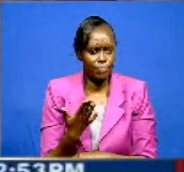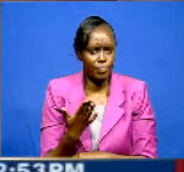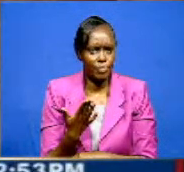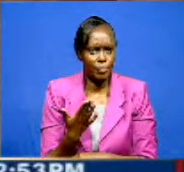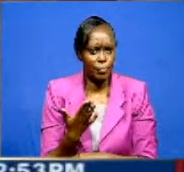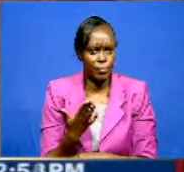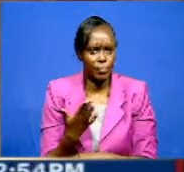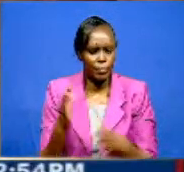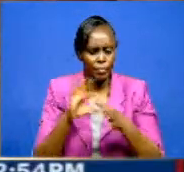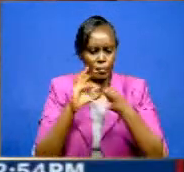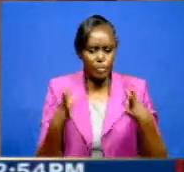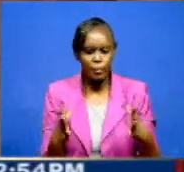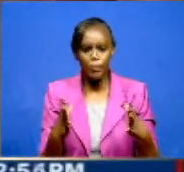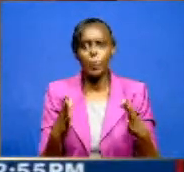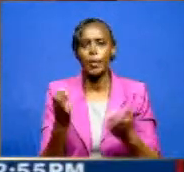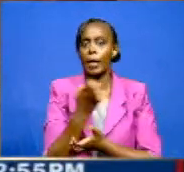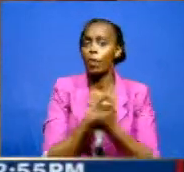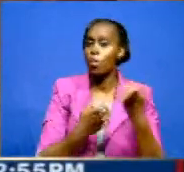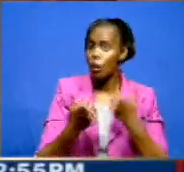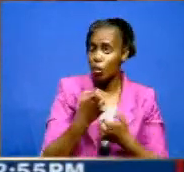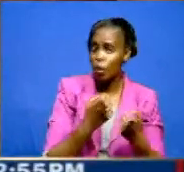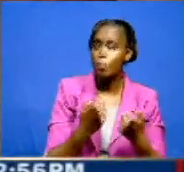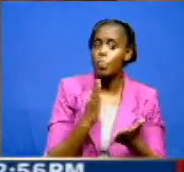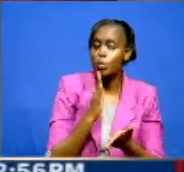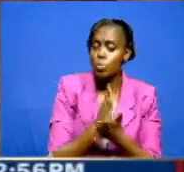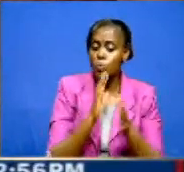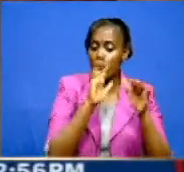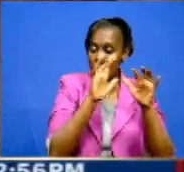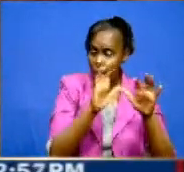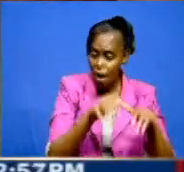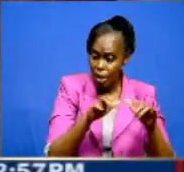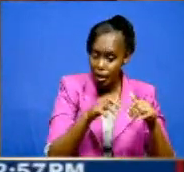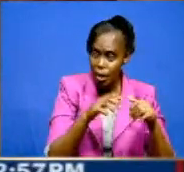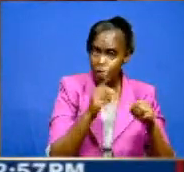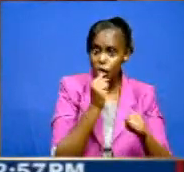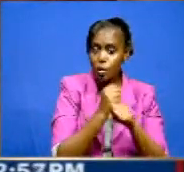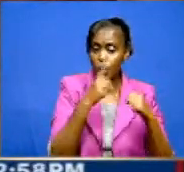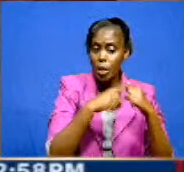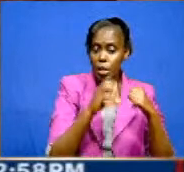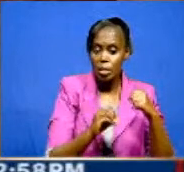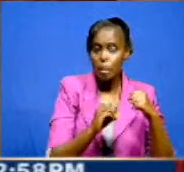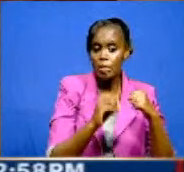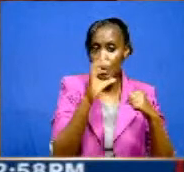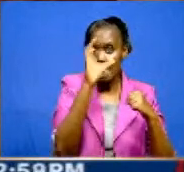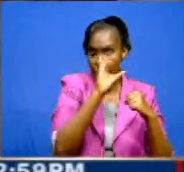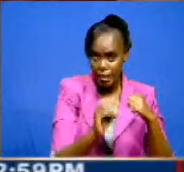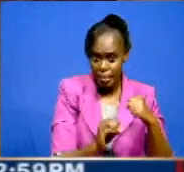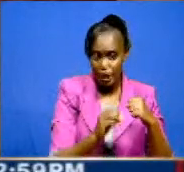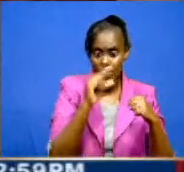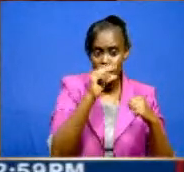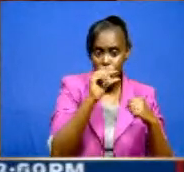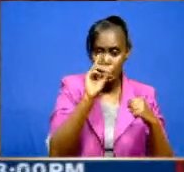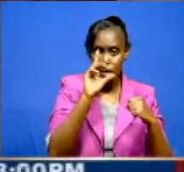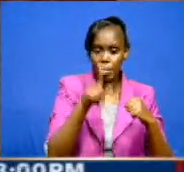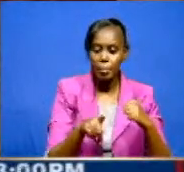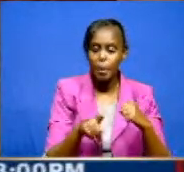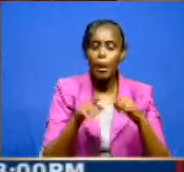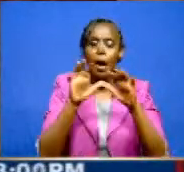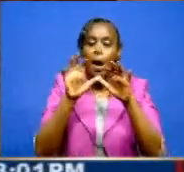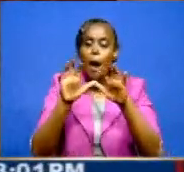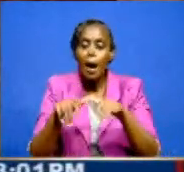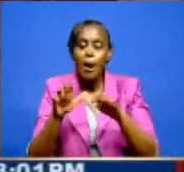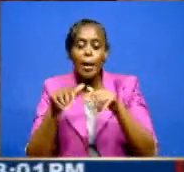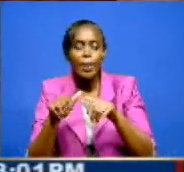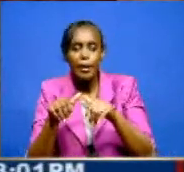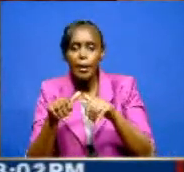in economics, that despite agriculture doing 60% of GDP contribution, agriculture does